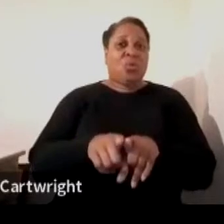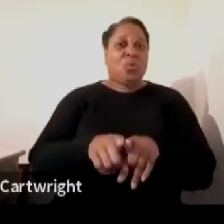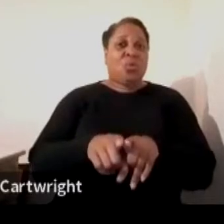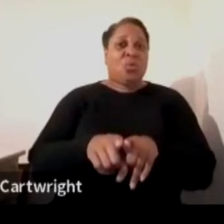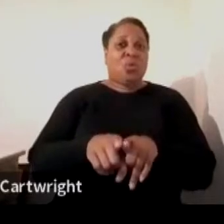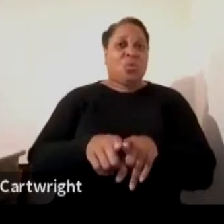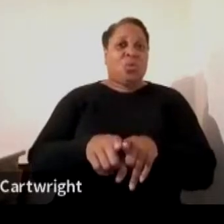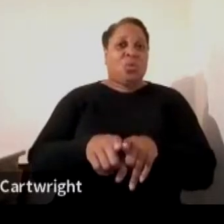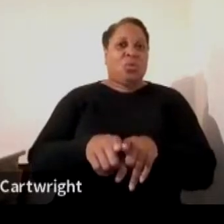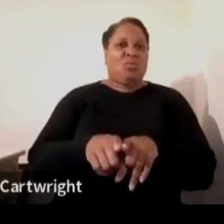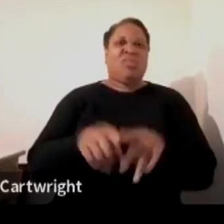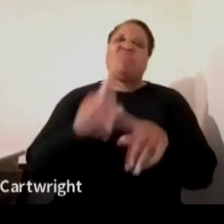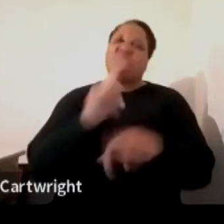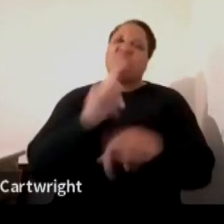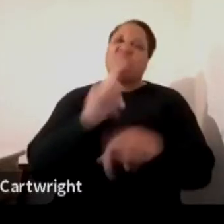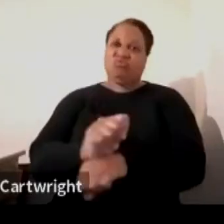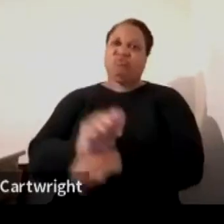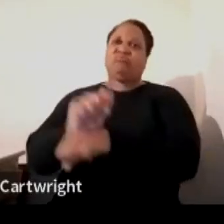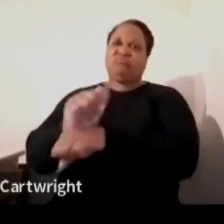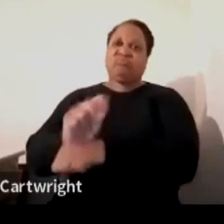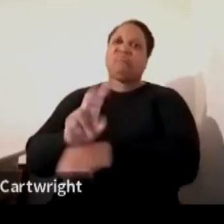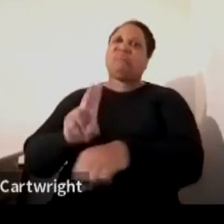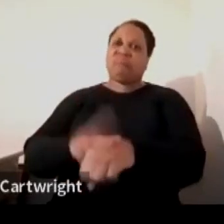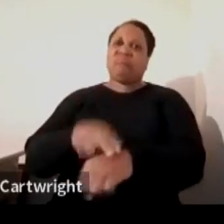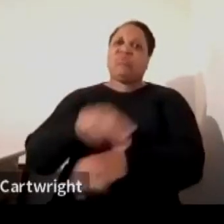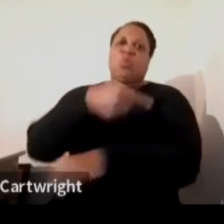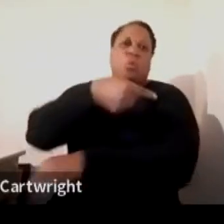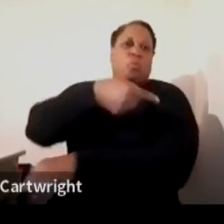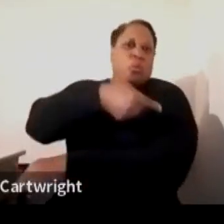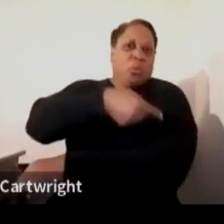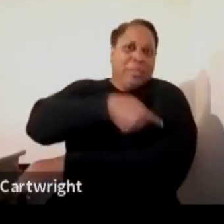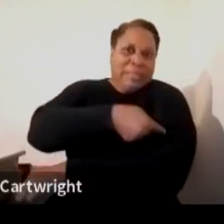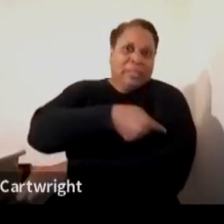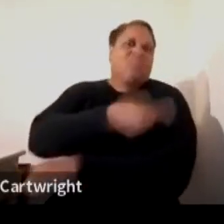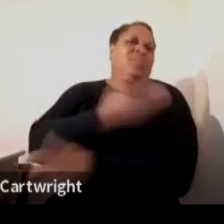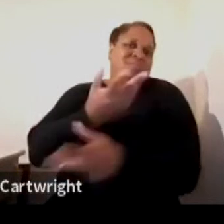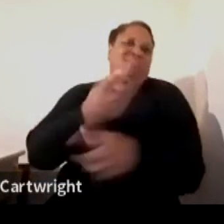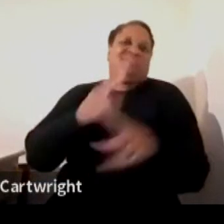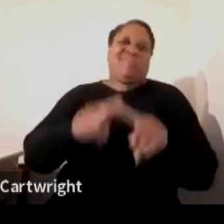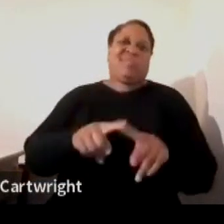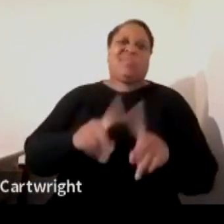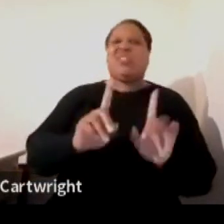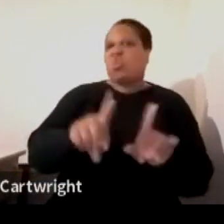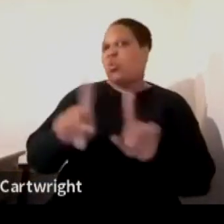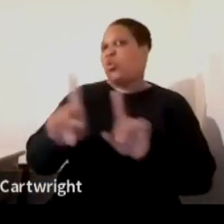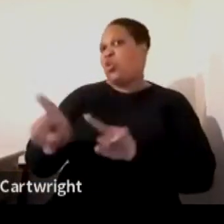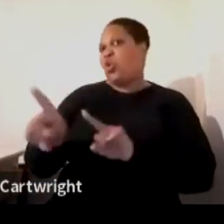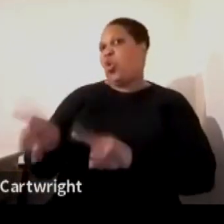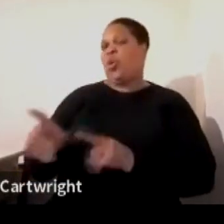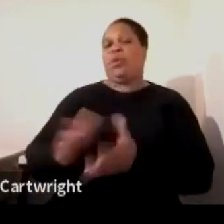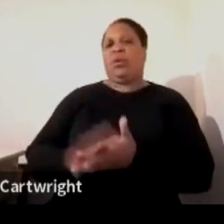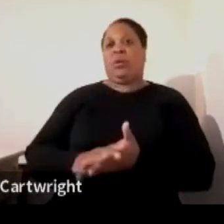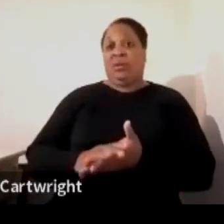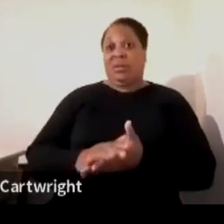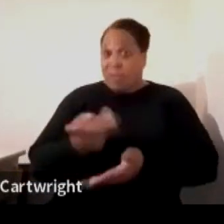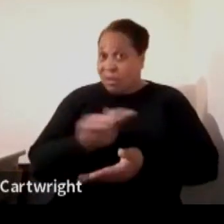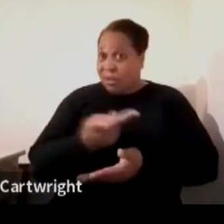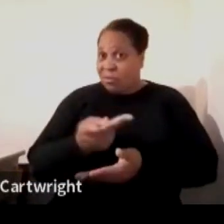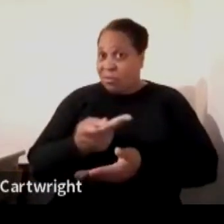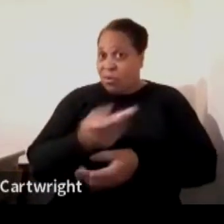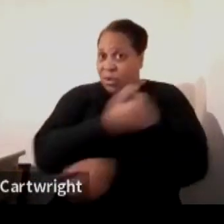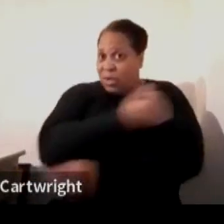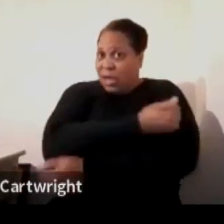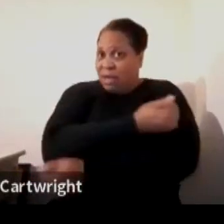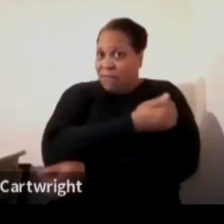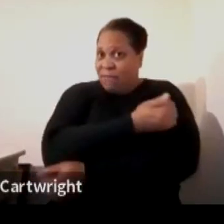standard traditional needles. So it really depends on where you go. Okay. And the both given the vaccine, it